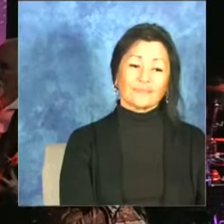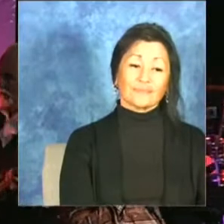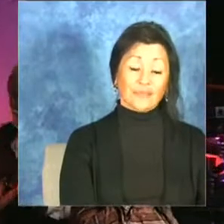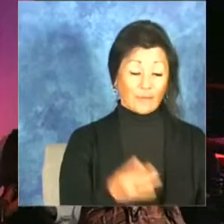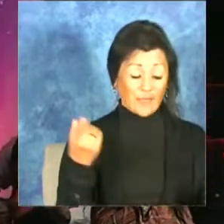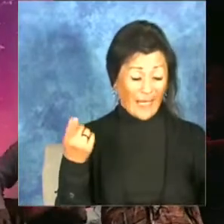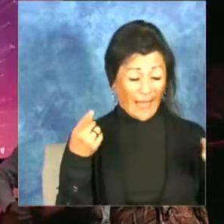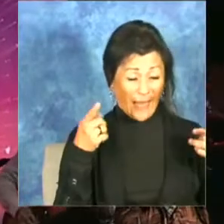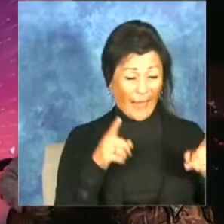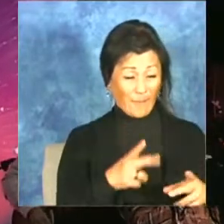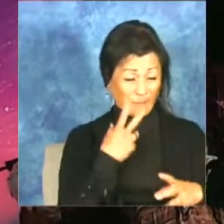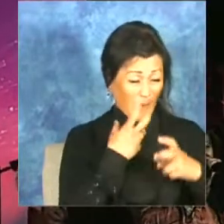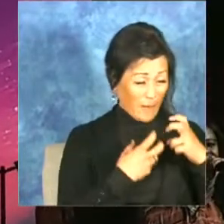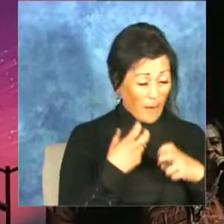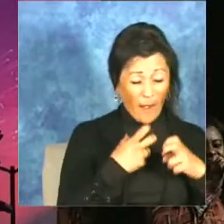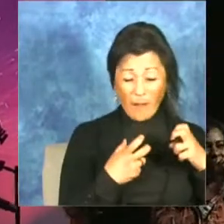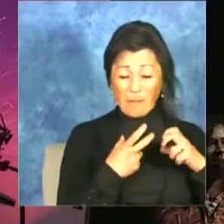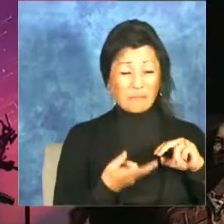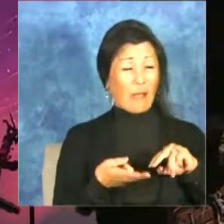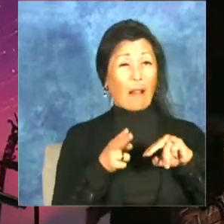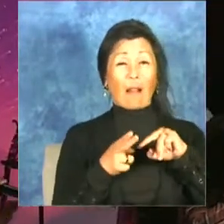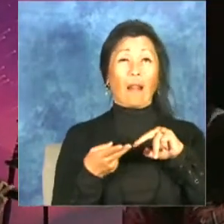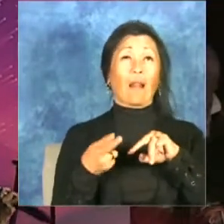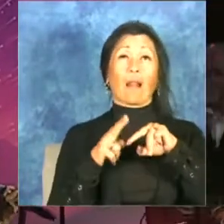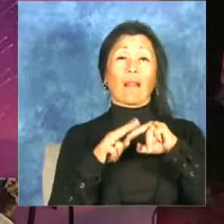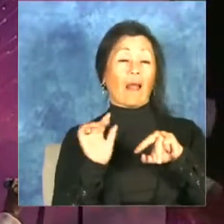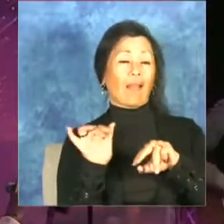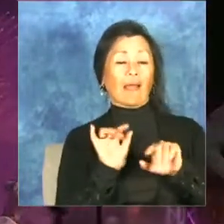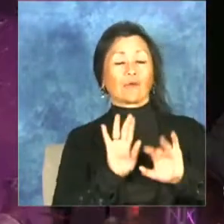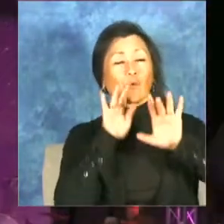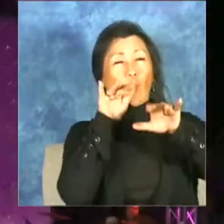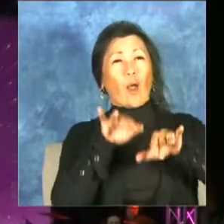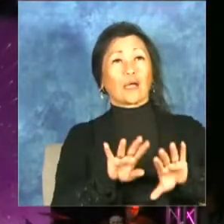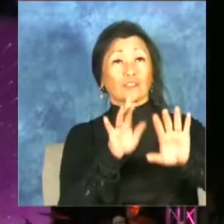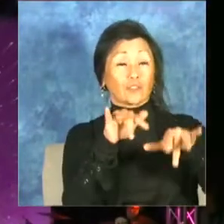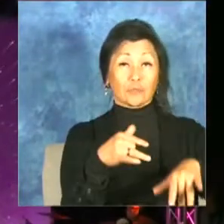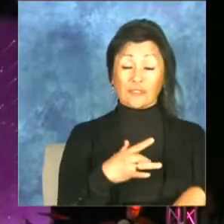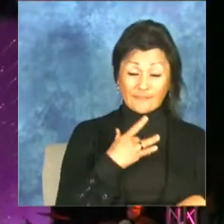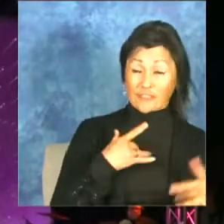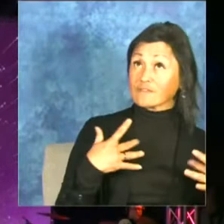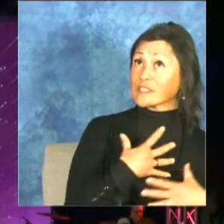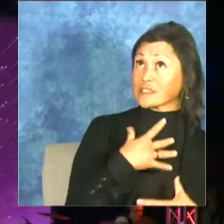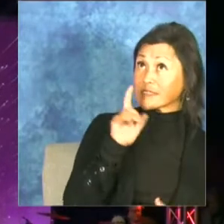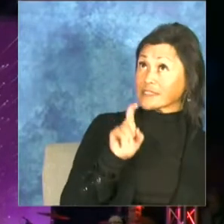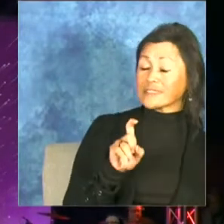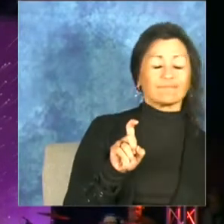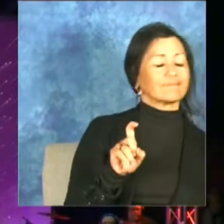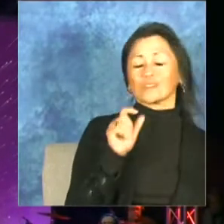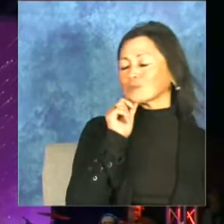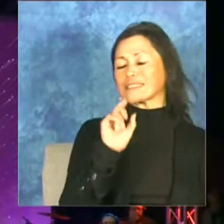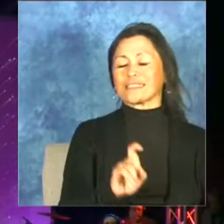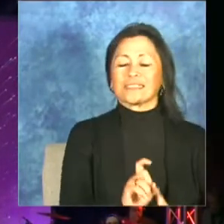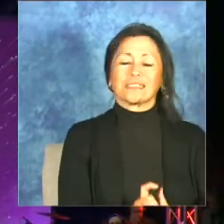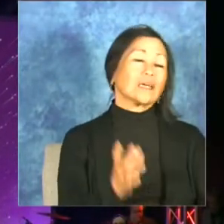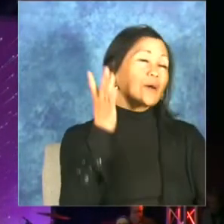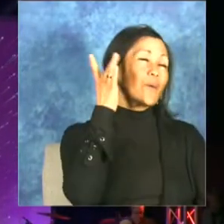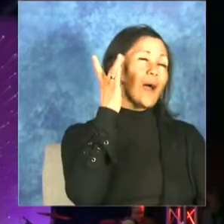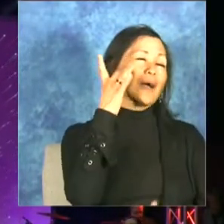And when the oceans rage, I don't have to be